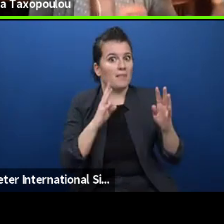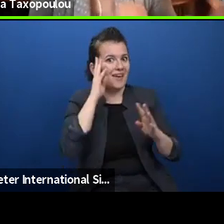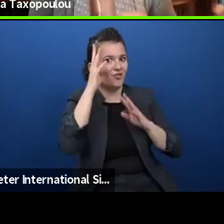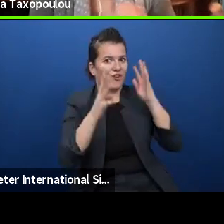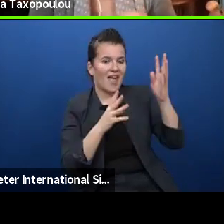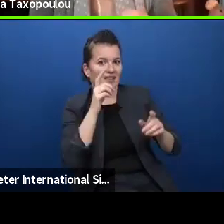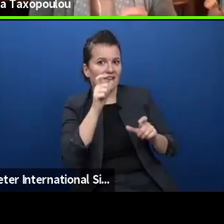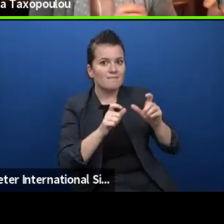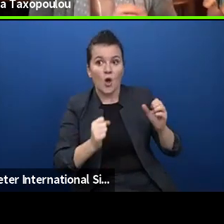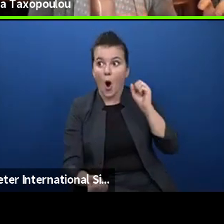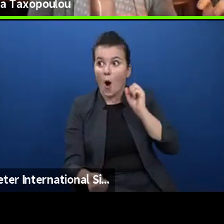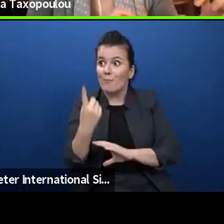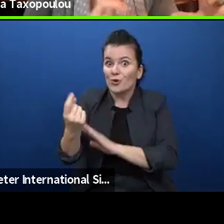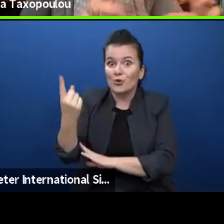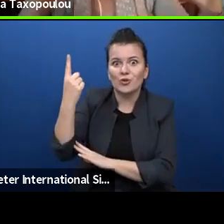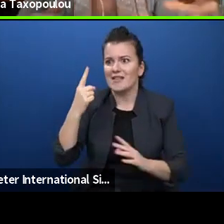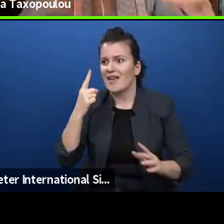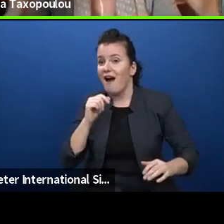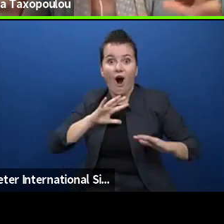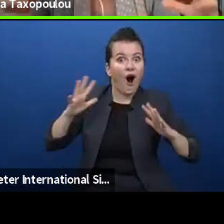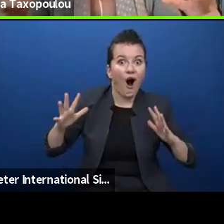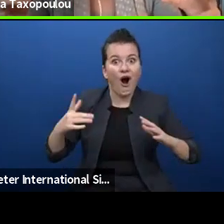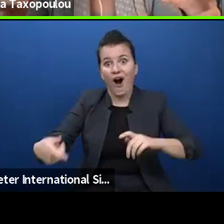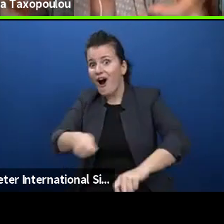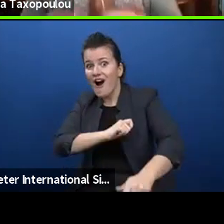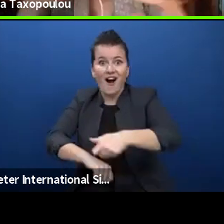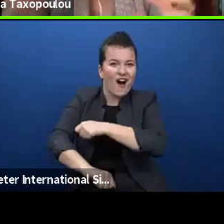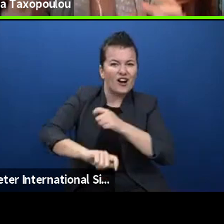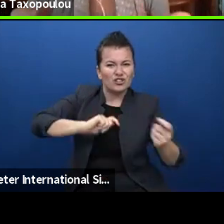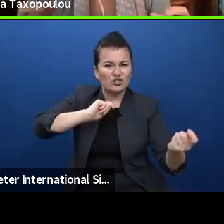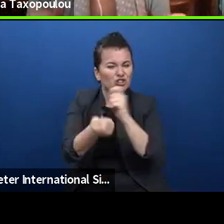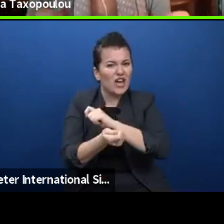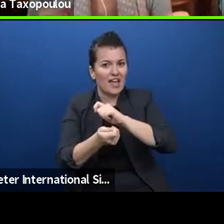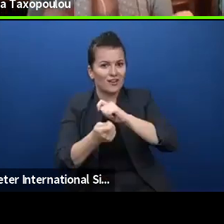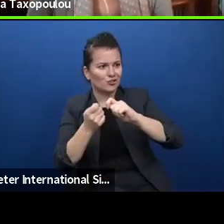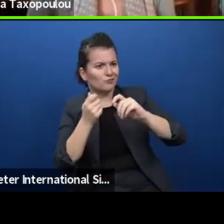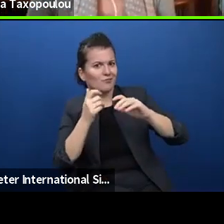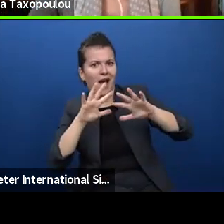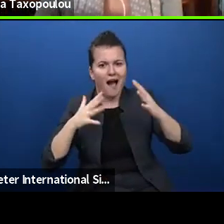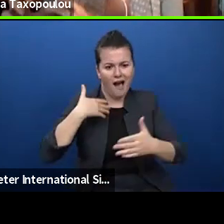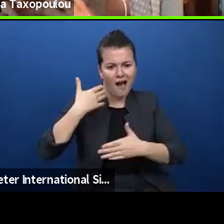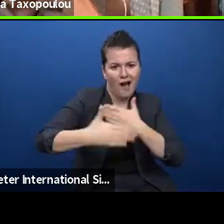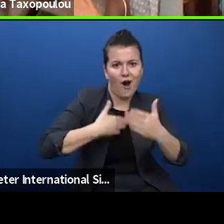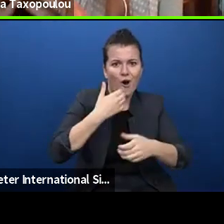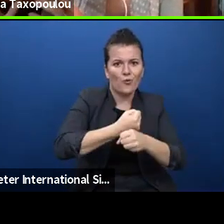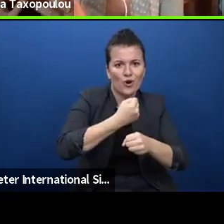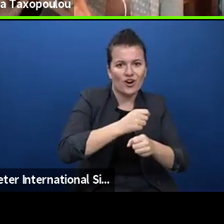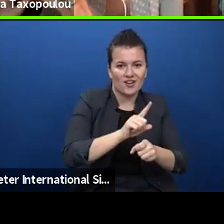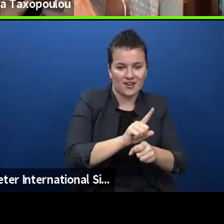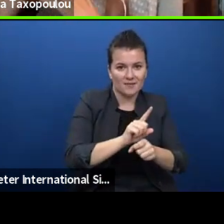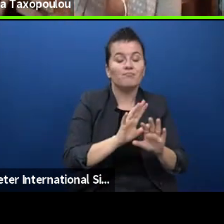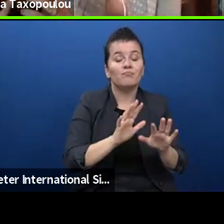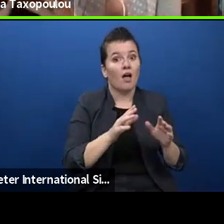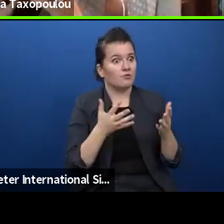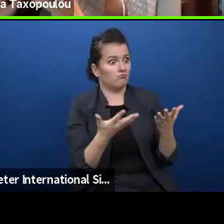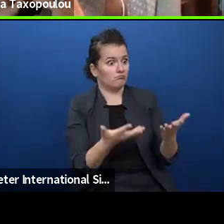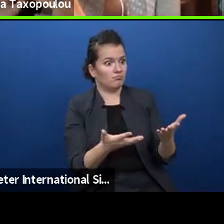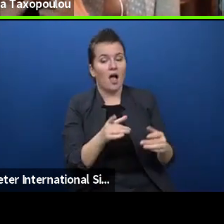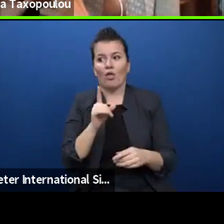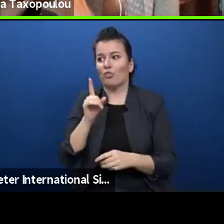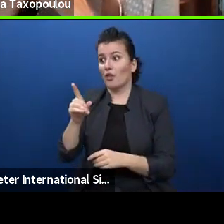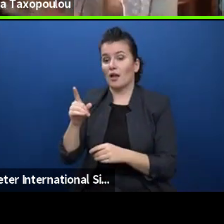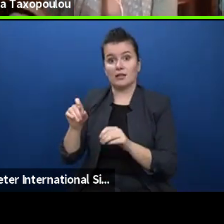this opportunity to change the narratives or their practices even, but then you have the system,